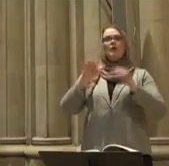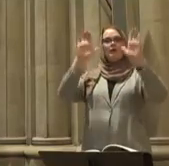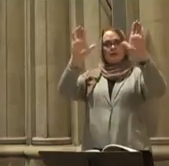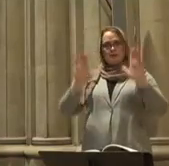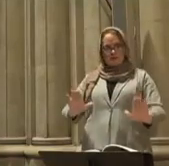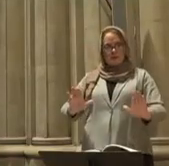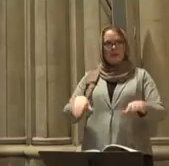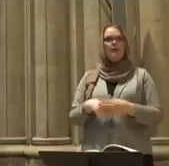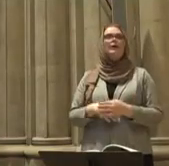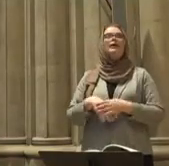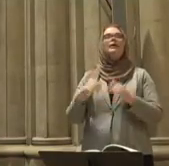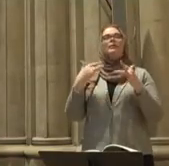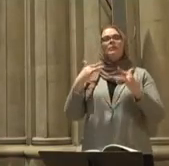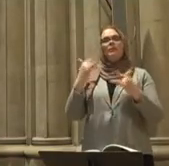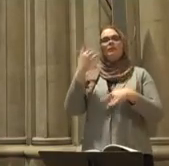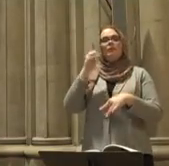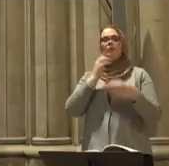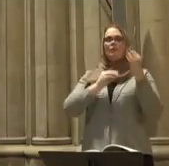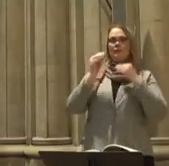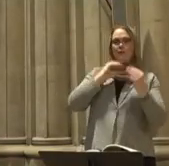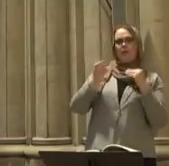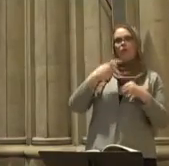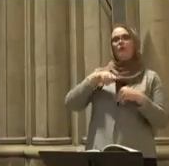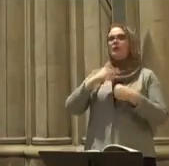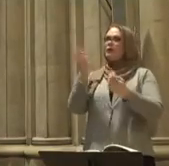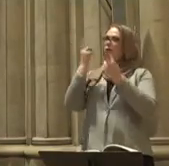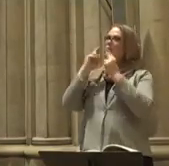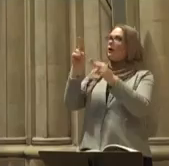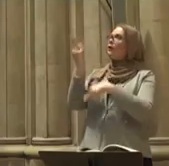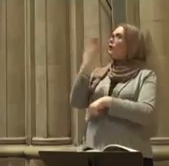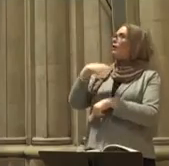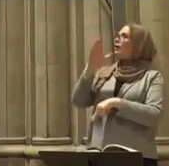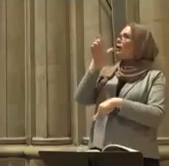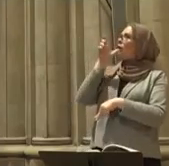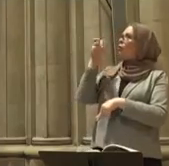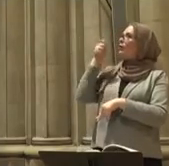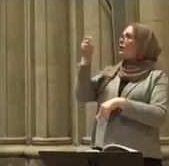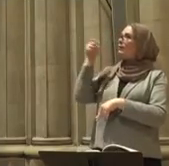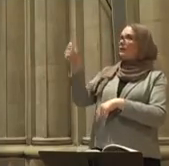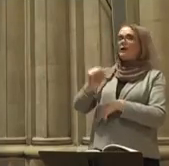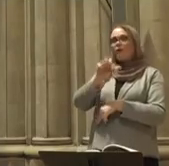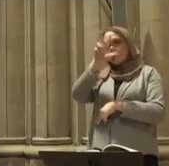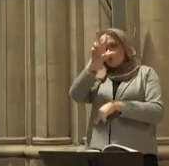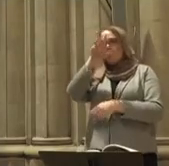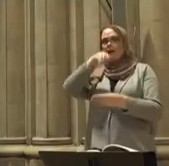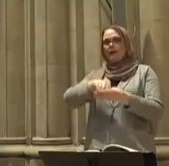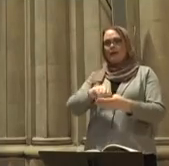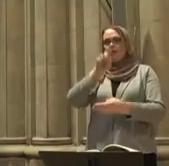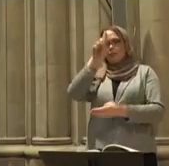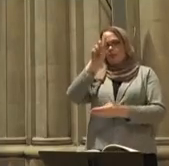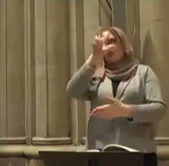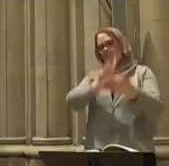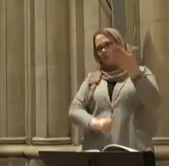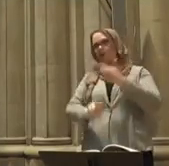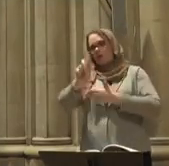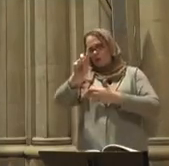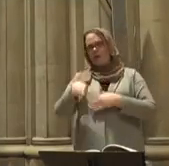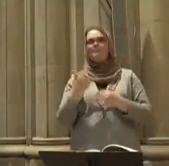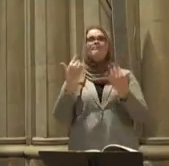who is one in three and three in one. So we're glad you're with us today. So I invite you to take a deep breath with me.